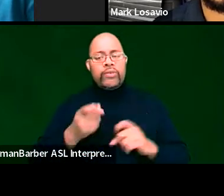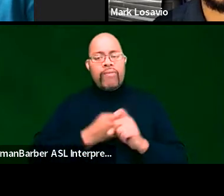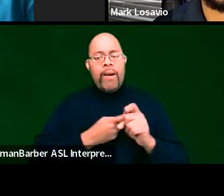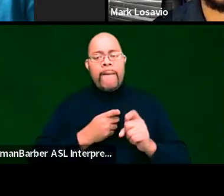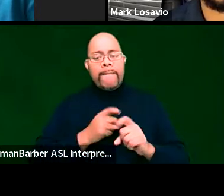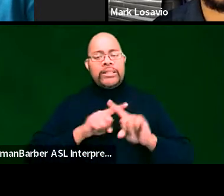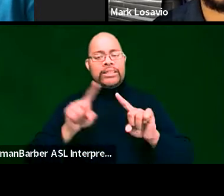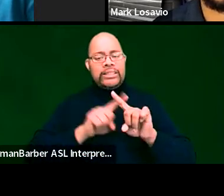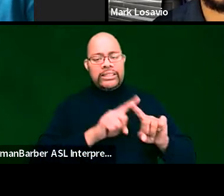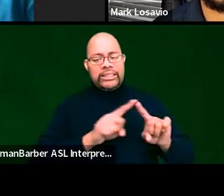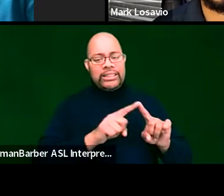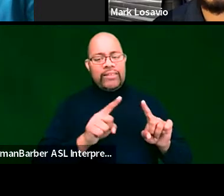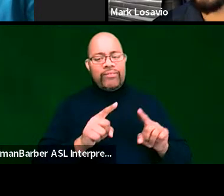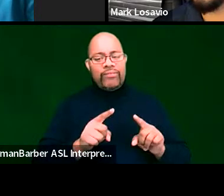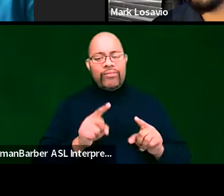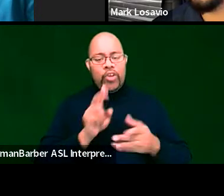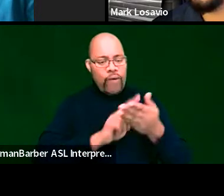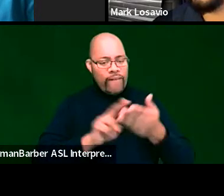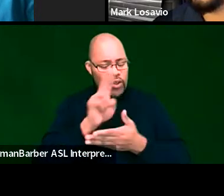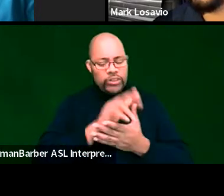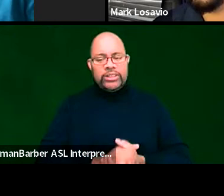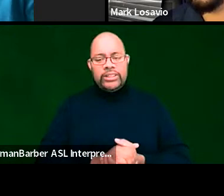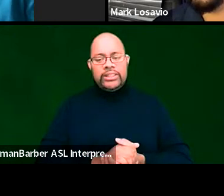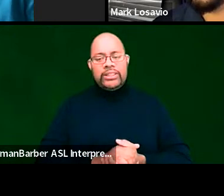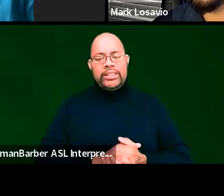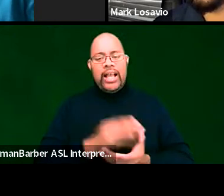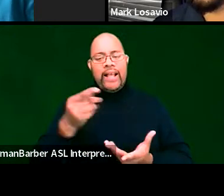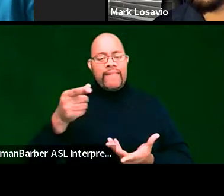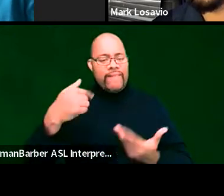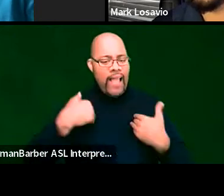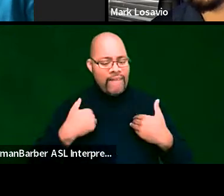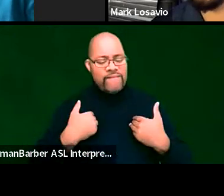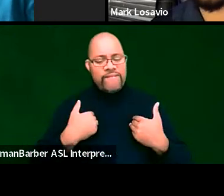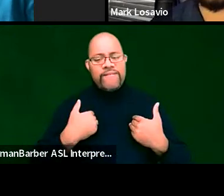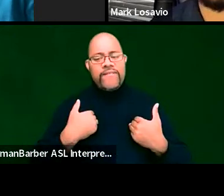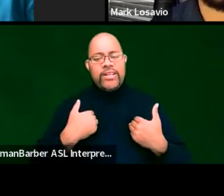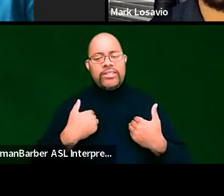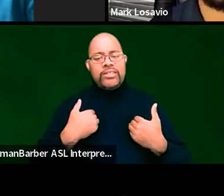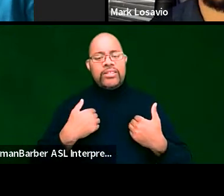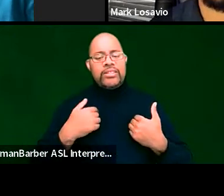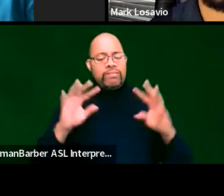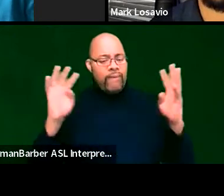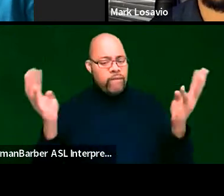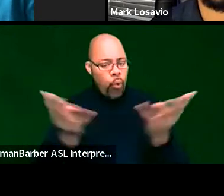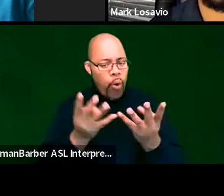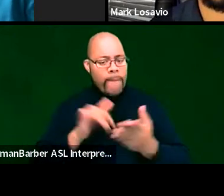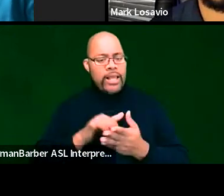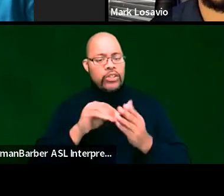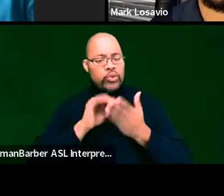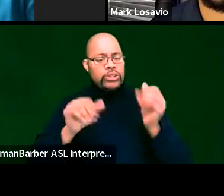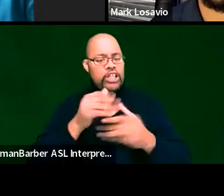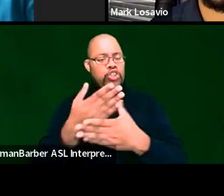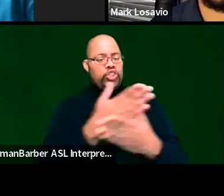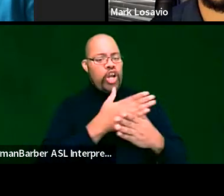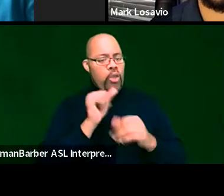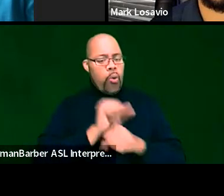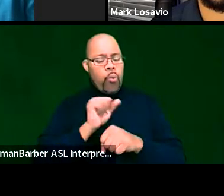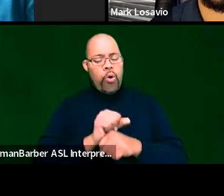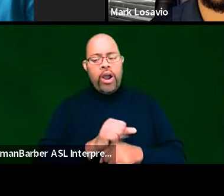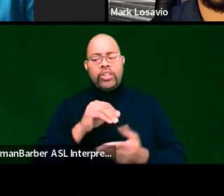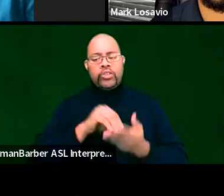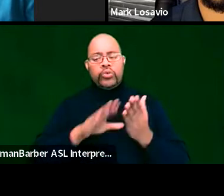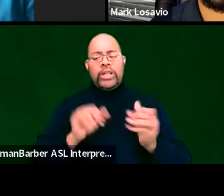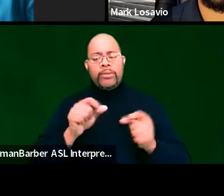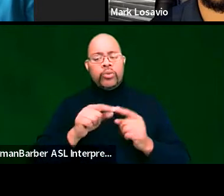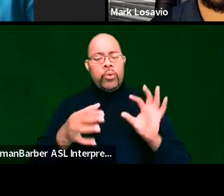from different universities, and like they have these, you know, forums where the students can share their work, and the students are